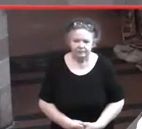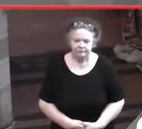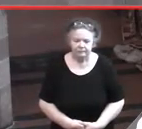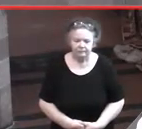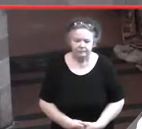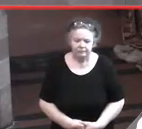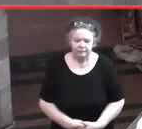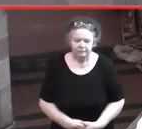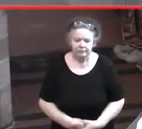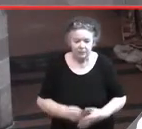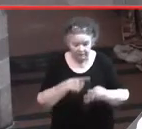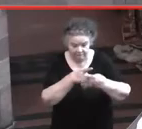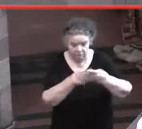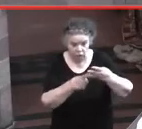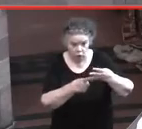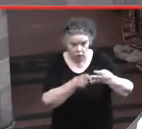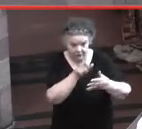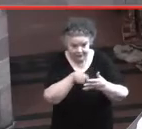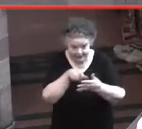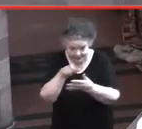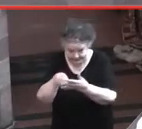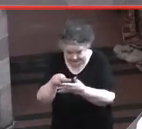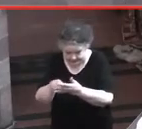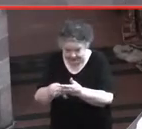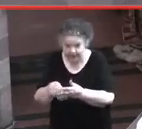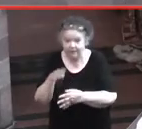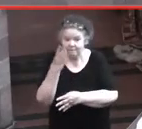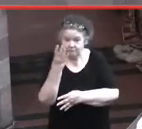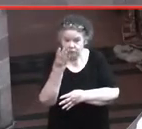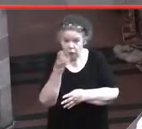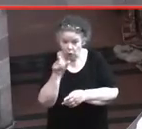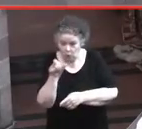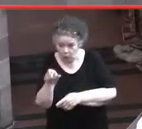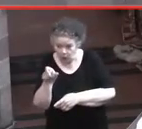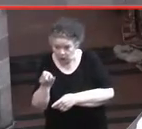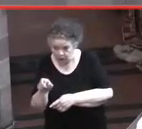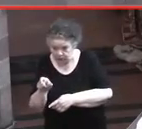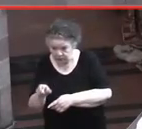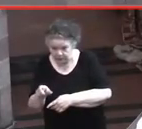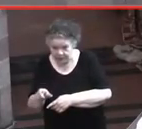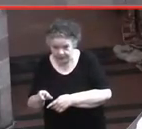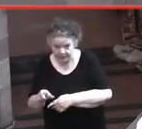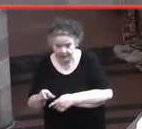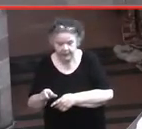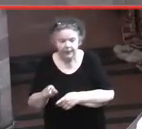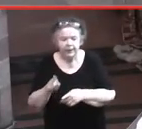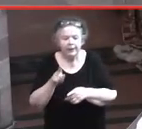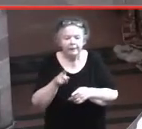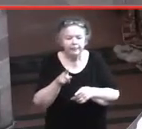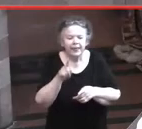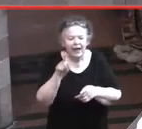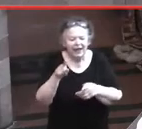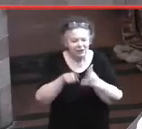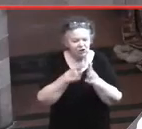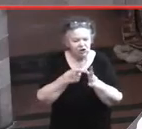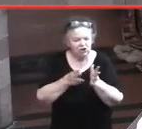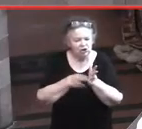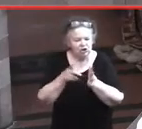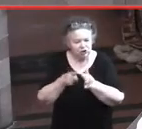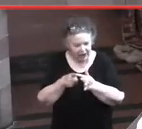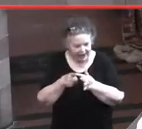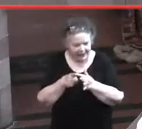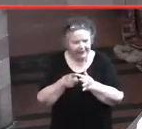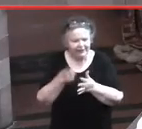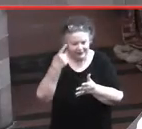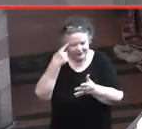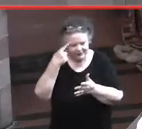So four texts and four words. And as the experienced and gifted teacher that Jane is, she summarizes all four